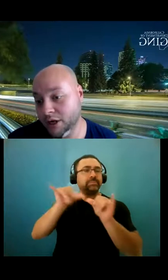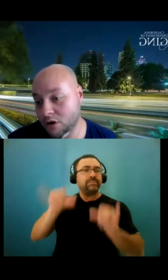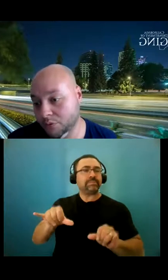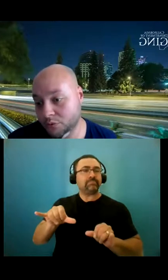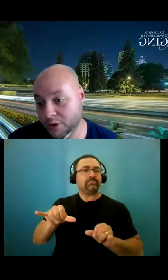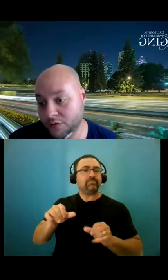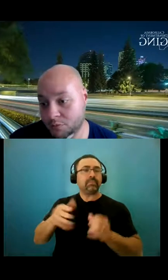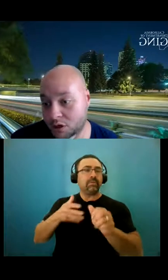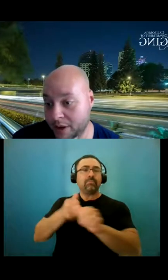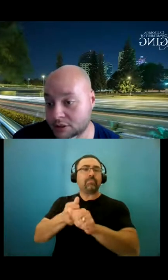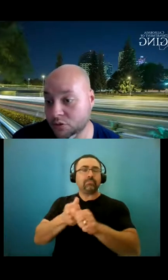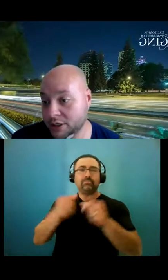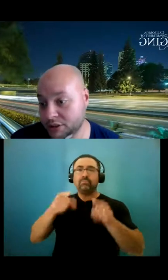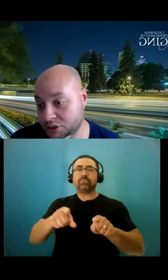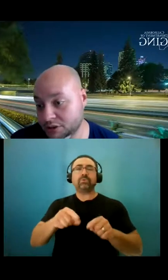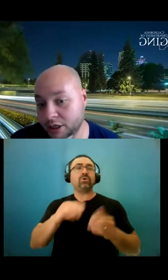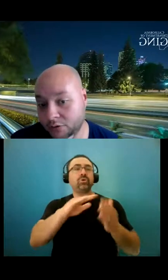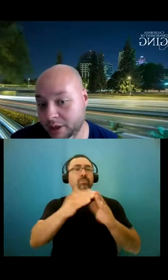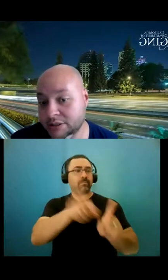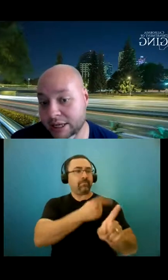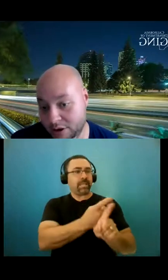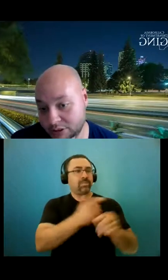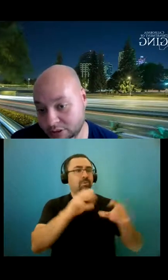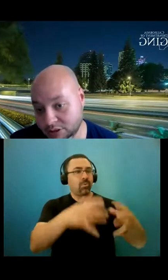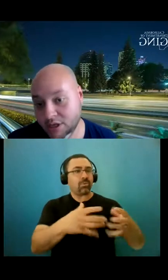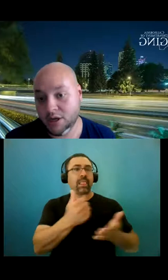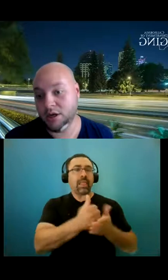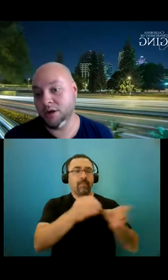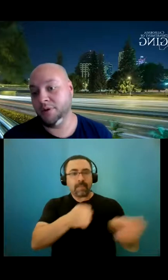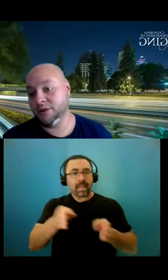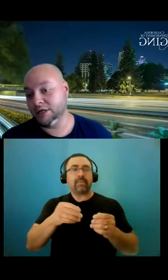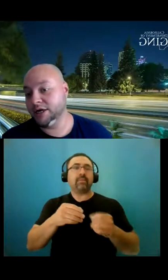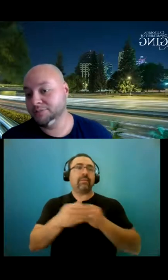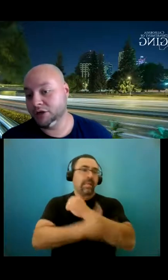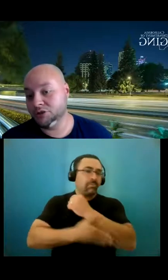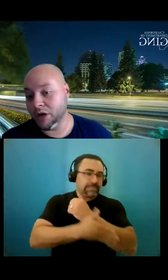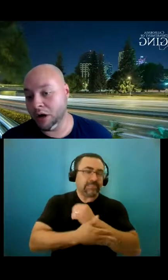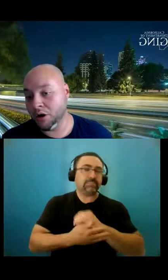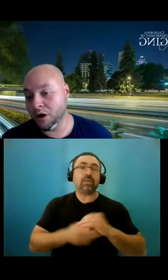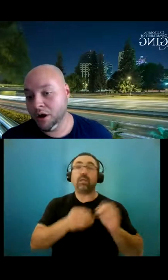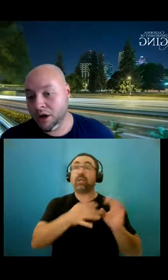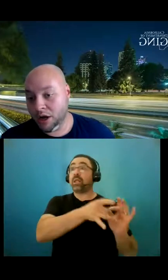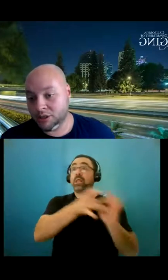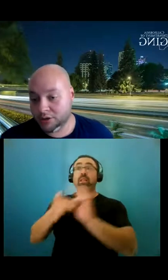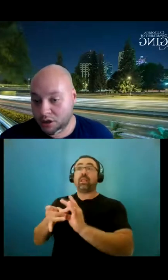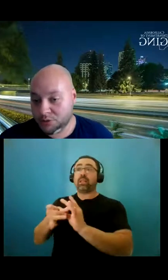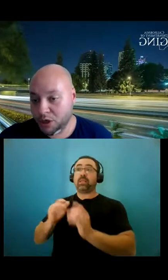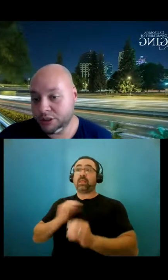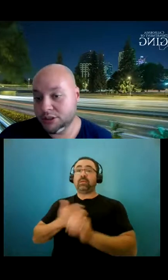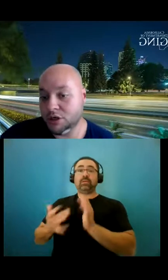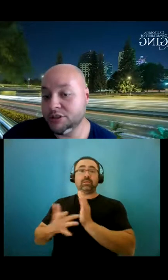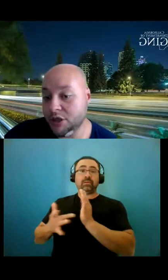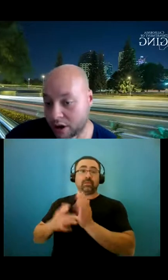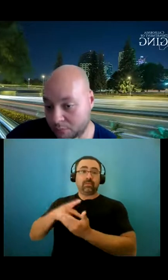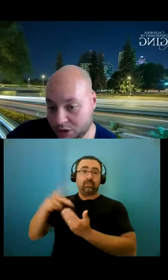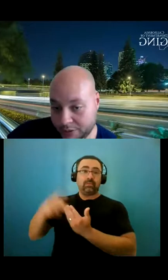be interoperable with community-based organizations, health plans, and counties. And that ties back to our technology project,